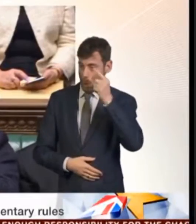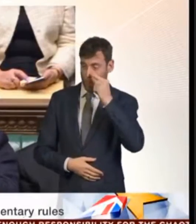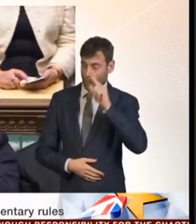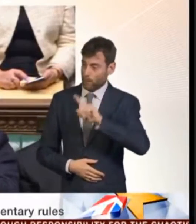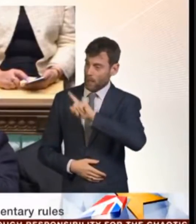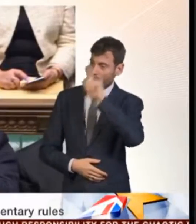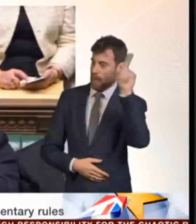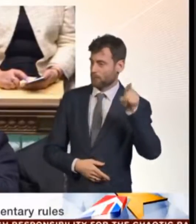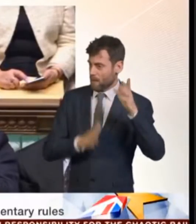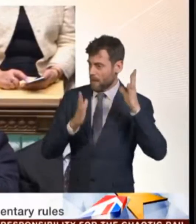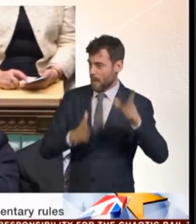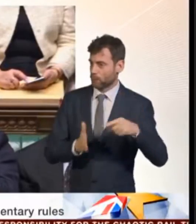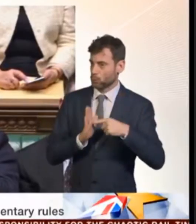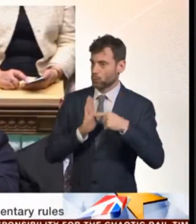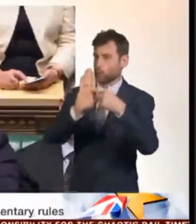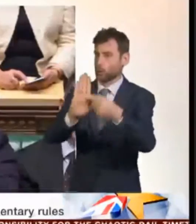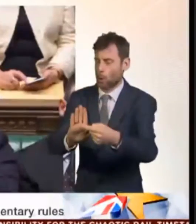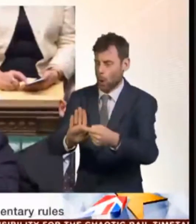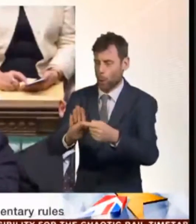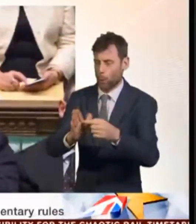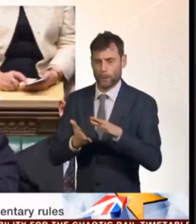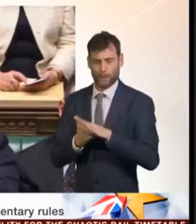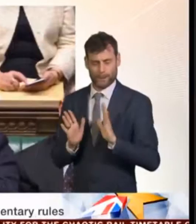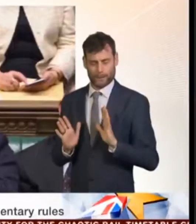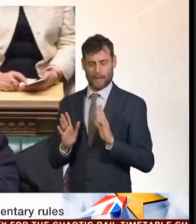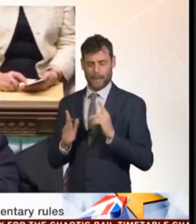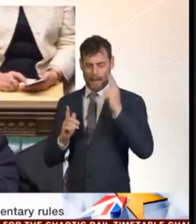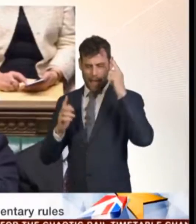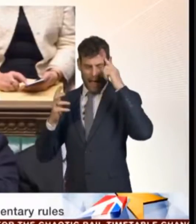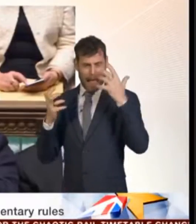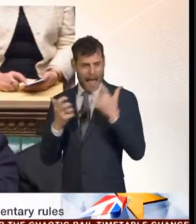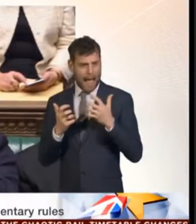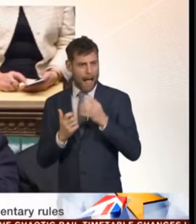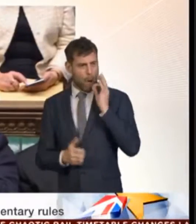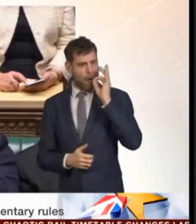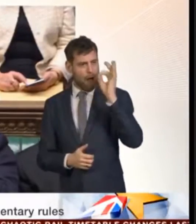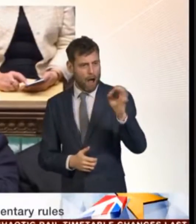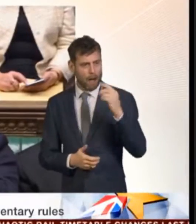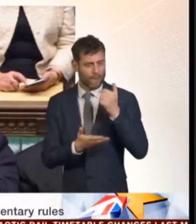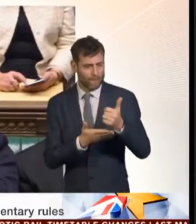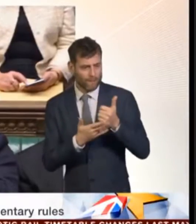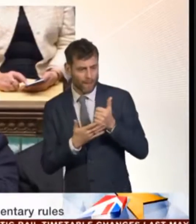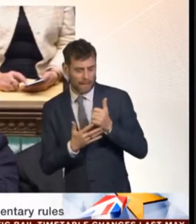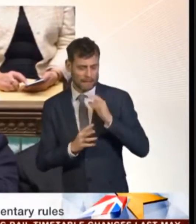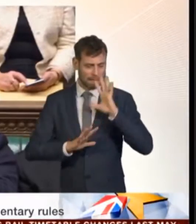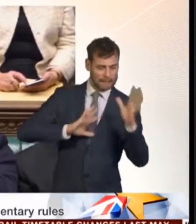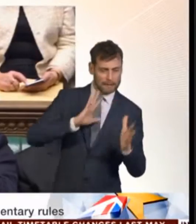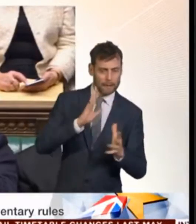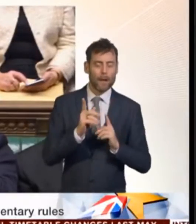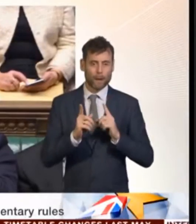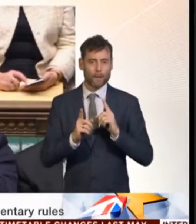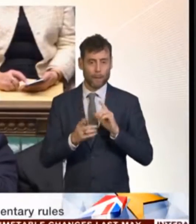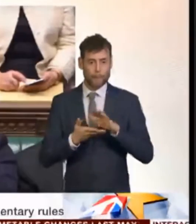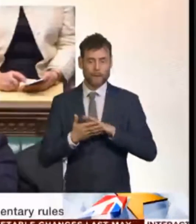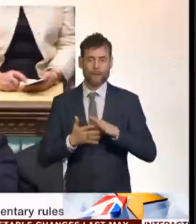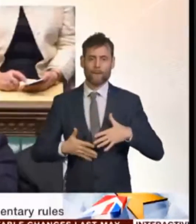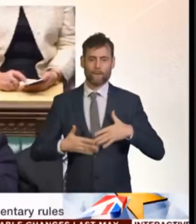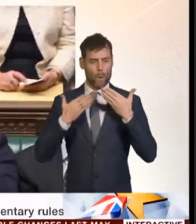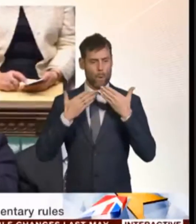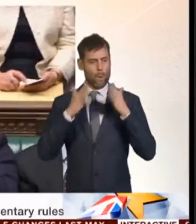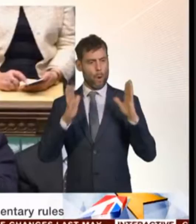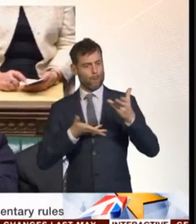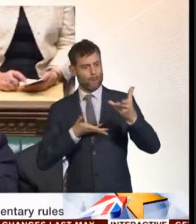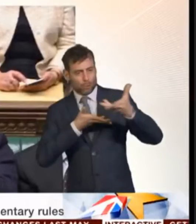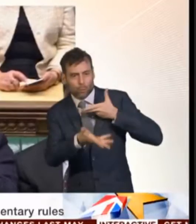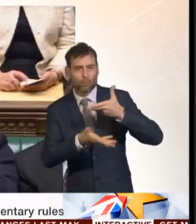seriously compromise the sorts of requests for advice that would be made, and it would totally impede the ability of the law